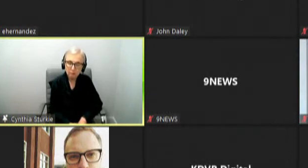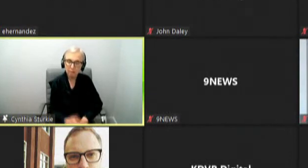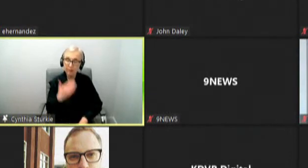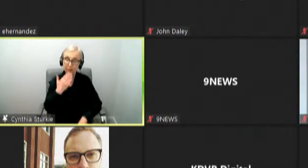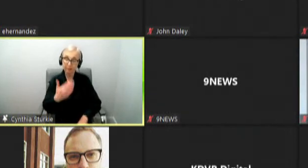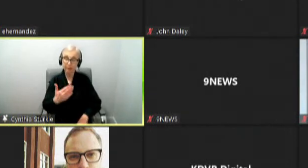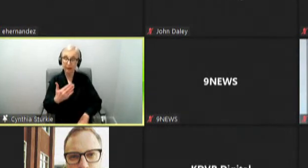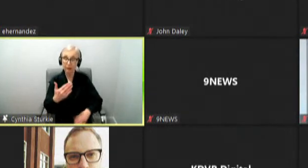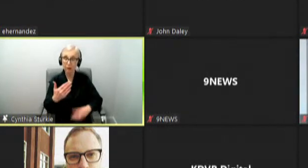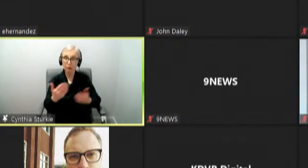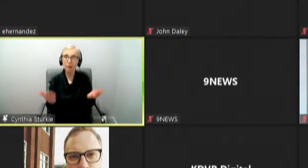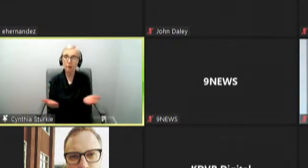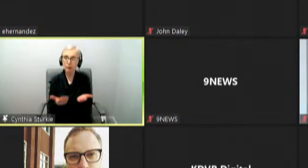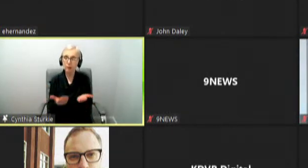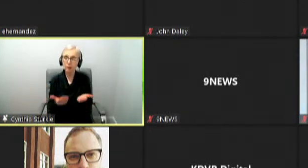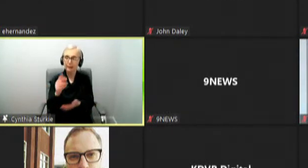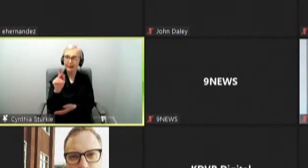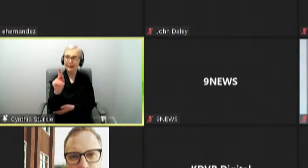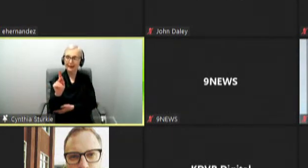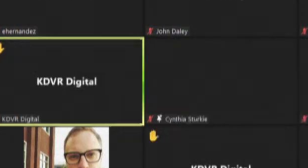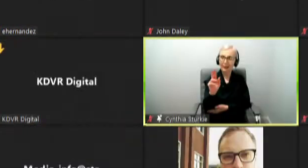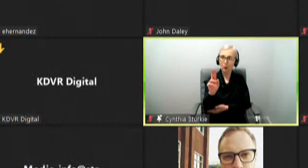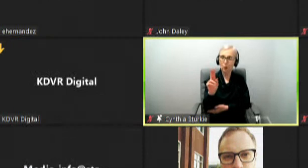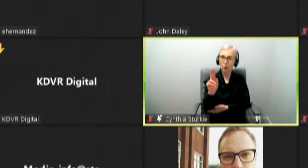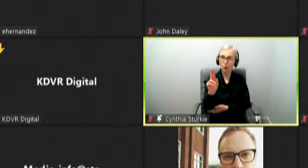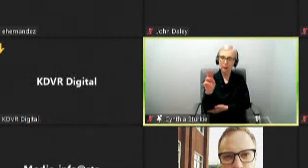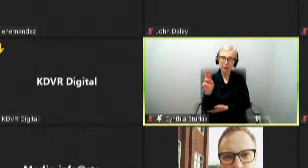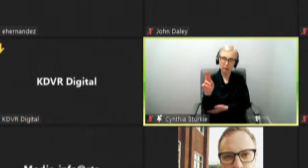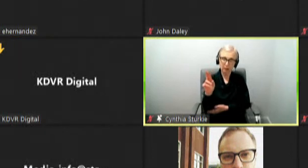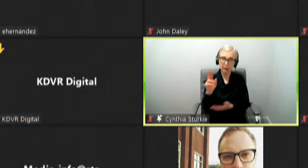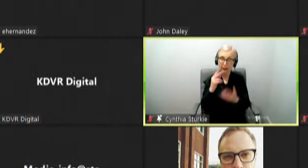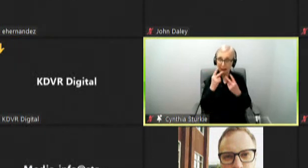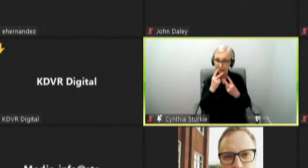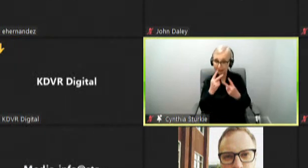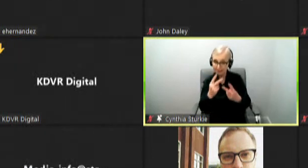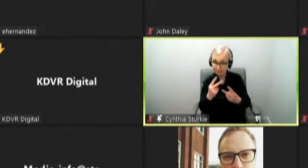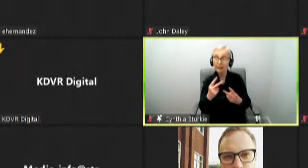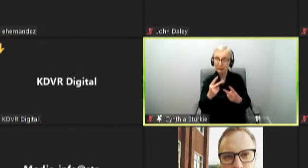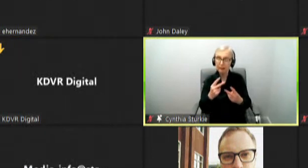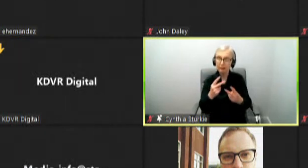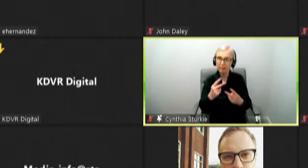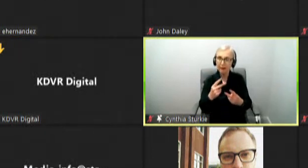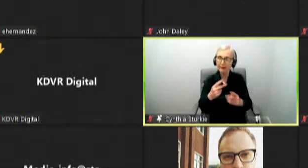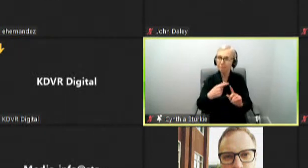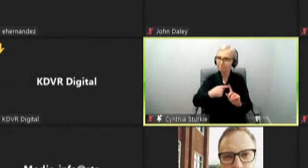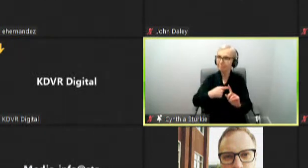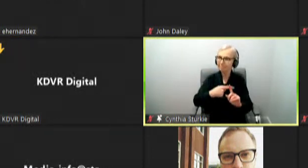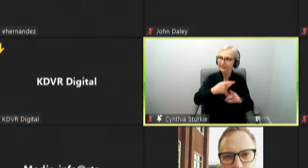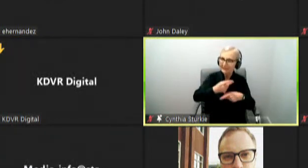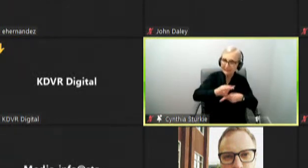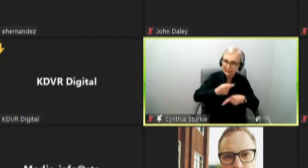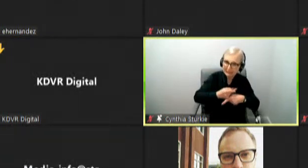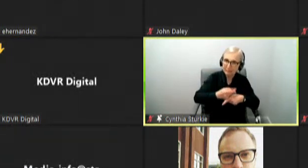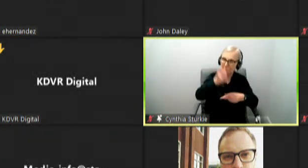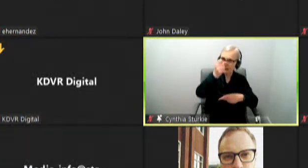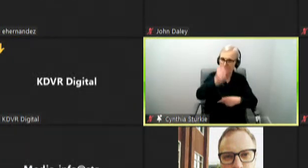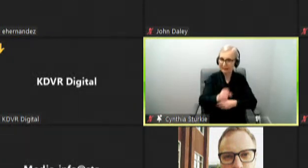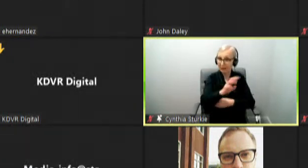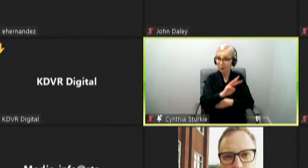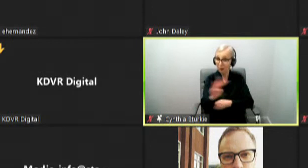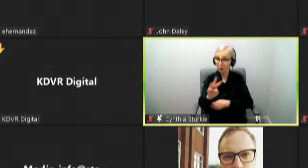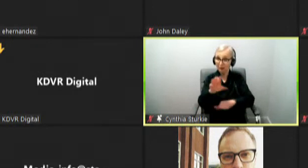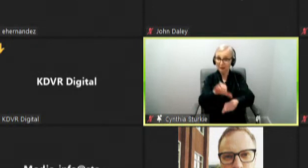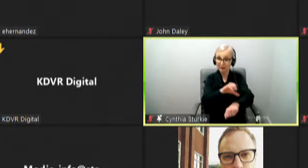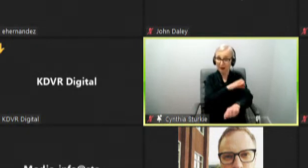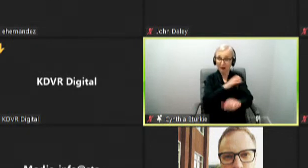Thank you, Sarah Flower here with KDUR. I see that is cautiously optimistic throughout the state, but down here in Southwest Colorado,